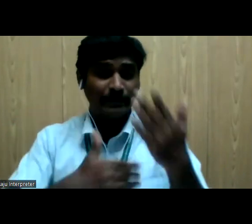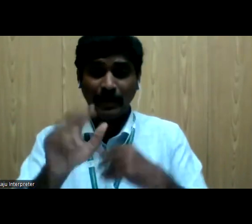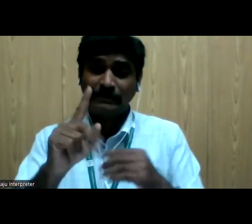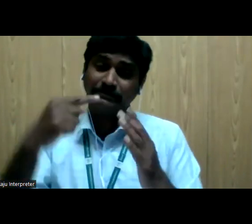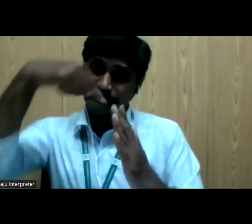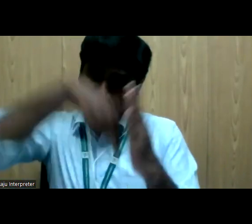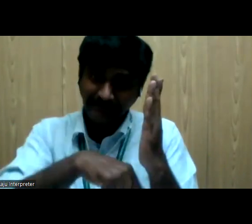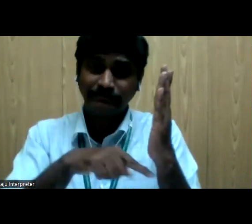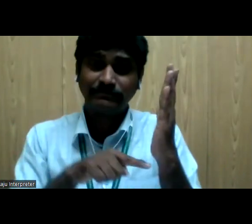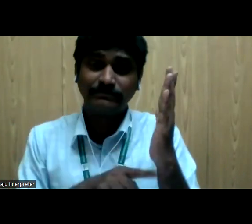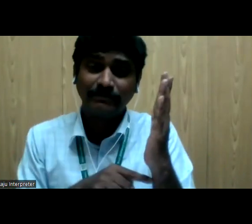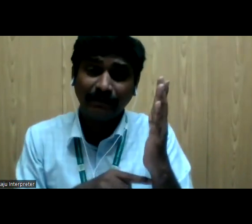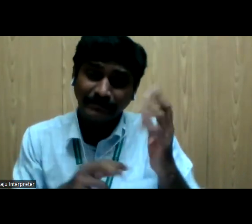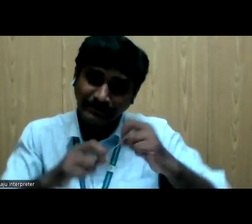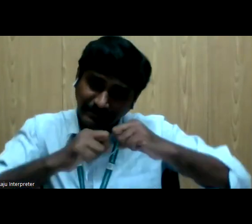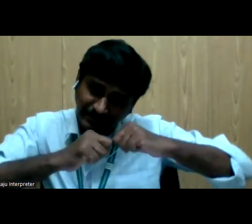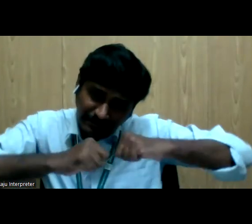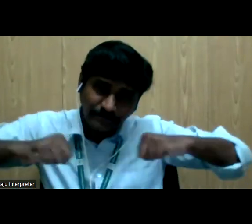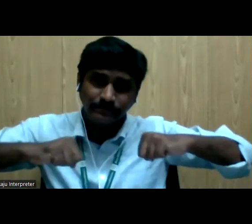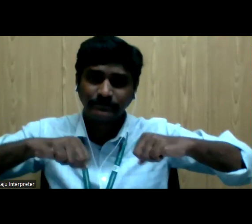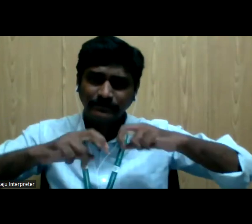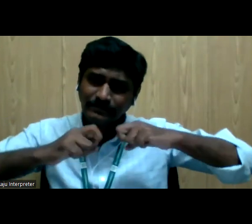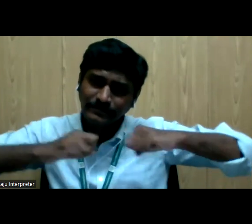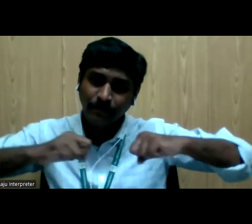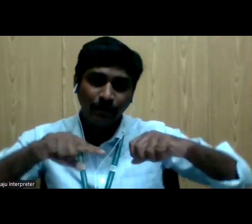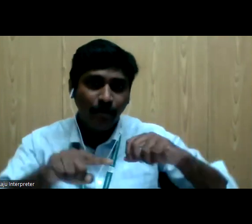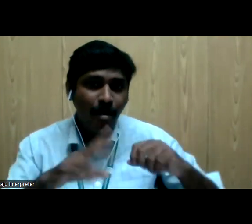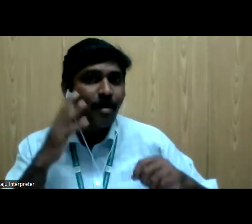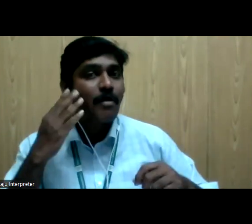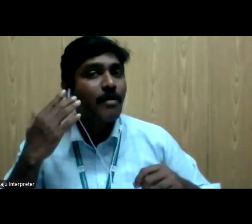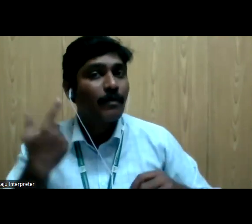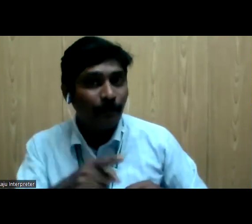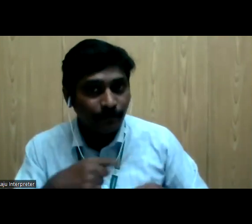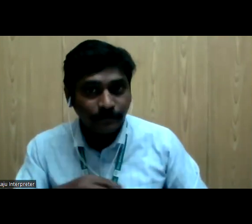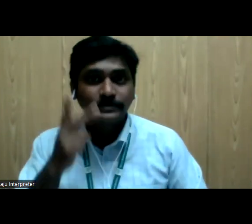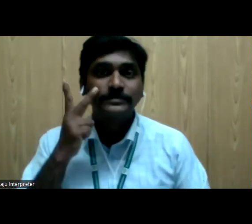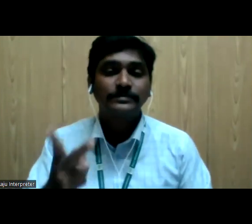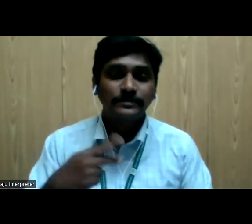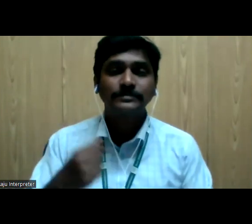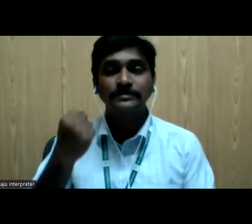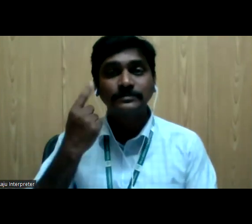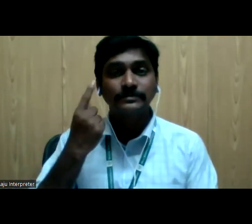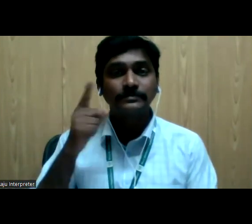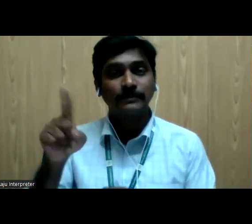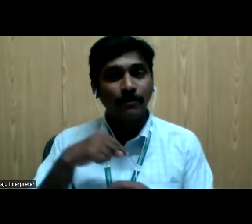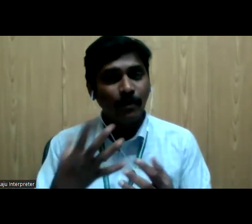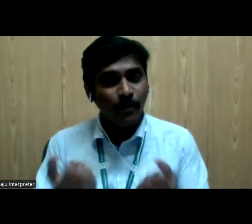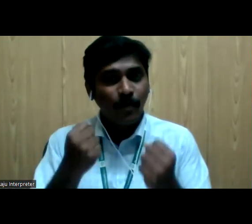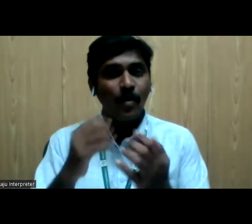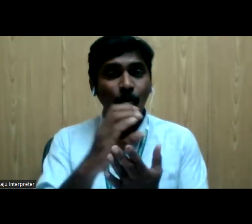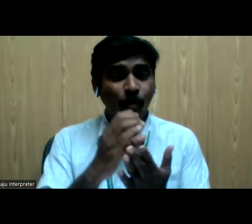there is a lot more depth to be covered. And in that direction, I'm glad that we've taken this course